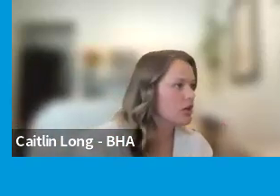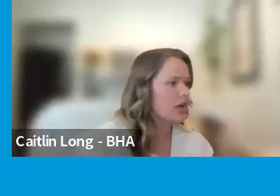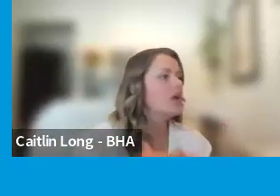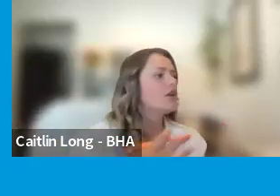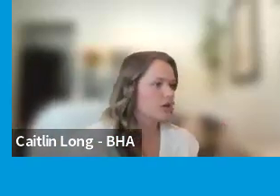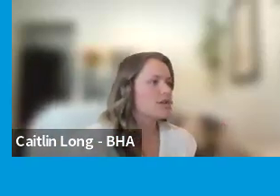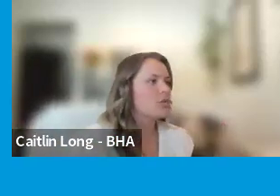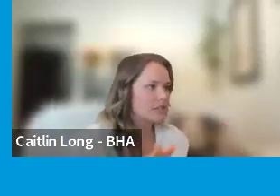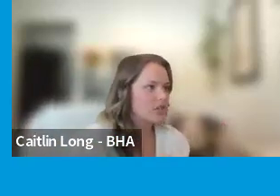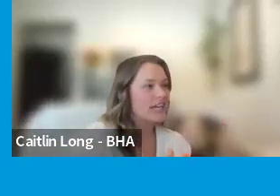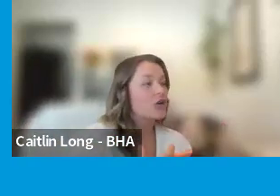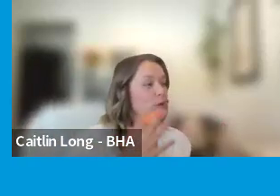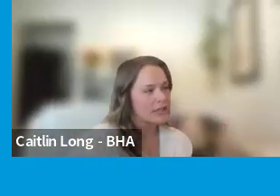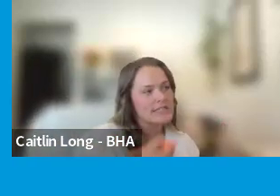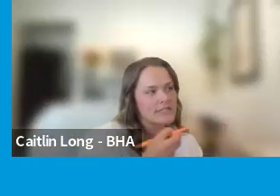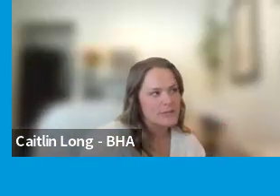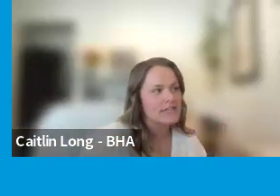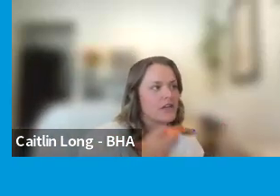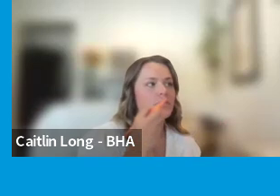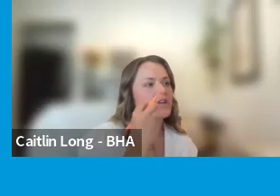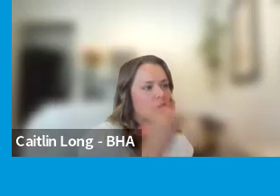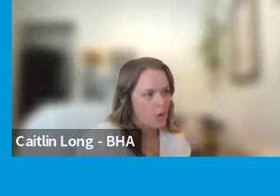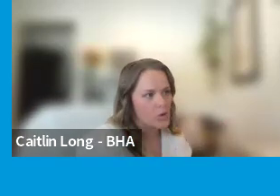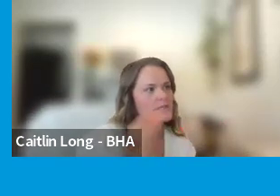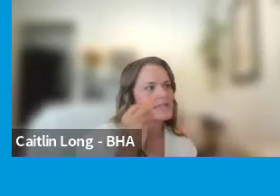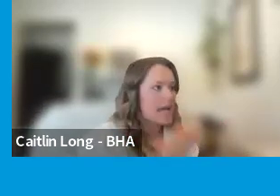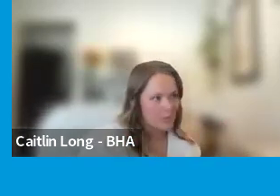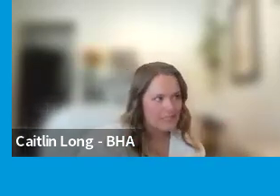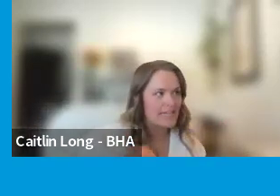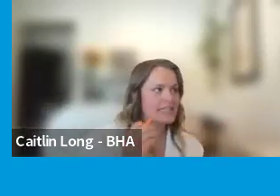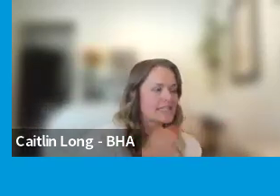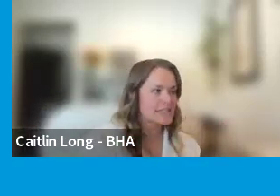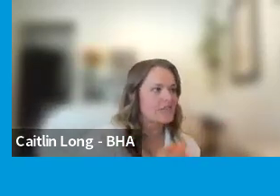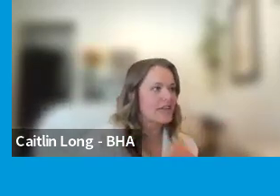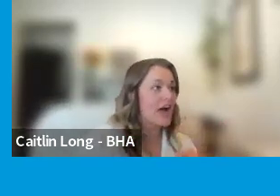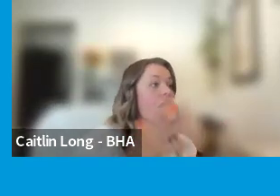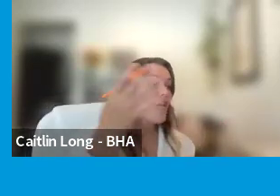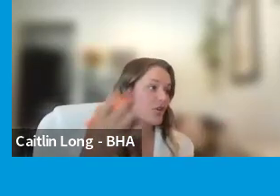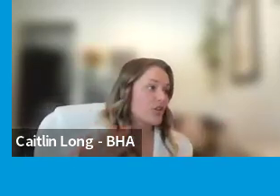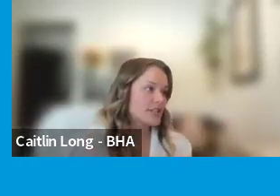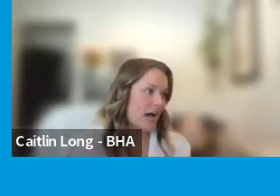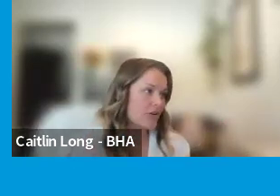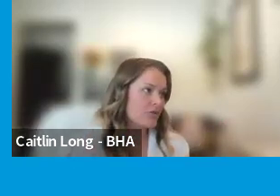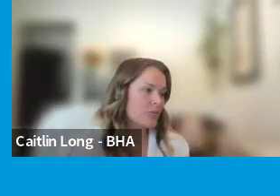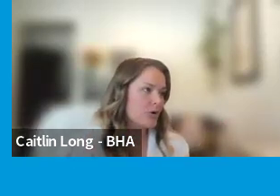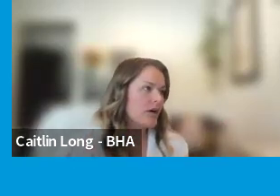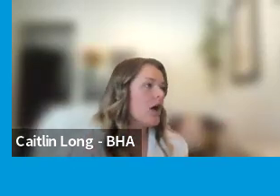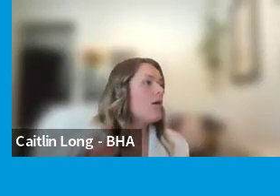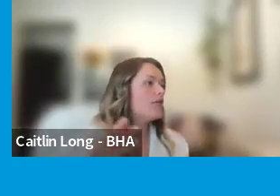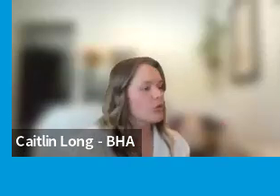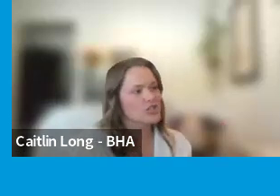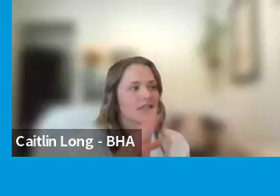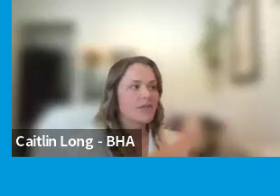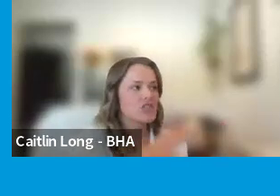in the future. So we can start getting really specific with like the goals and the timeline settings, stuff like that further down in the